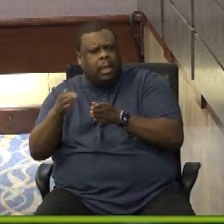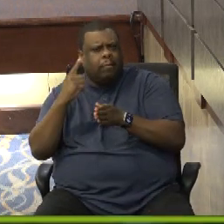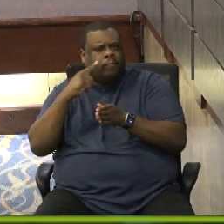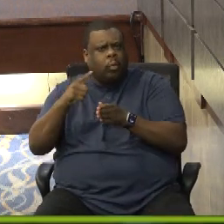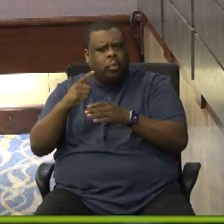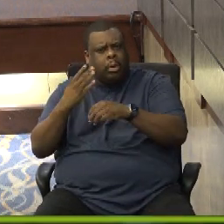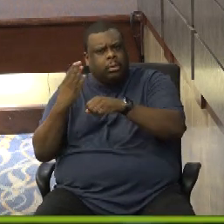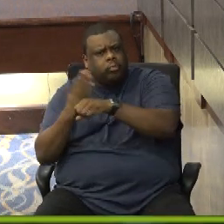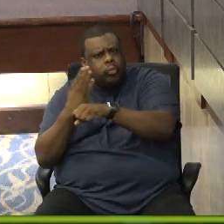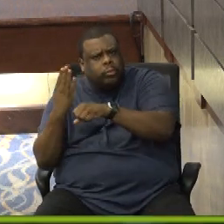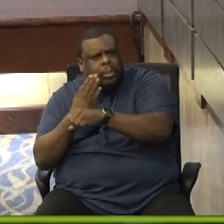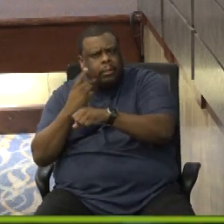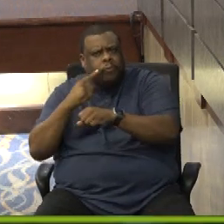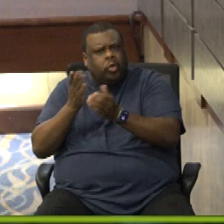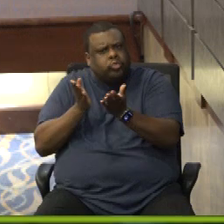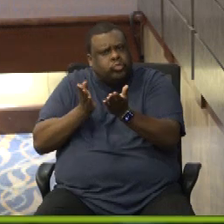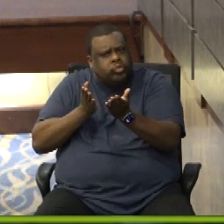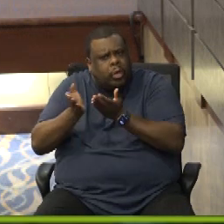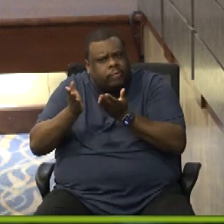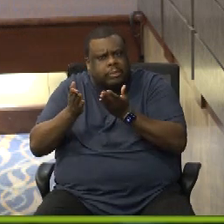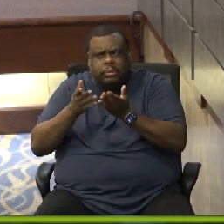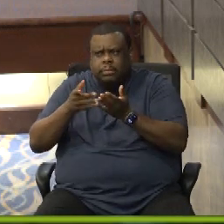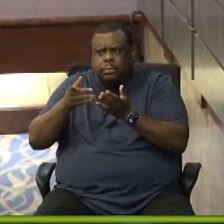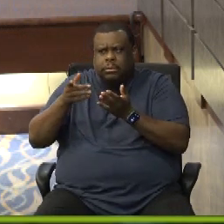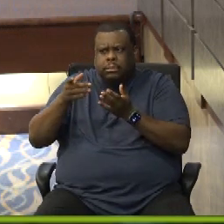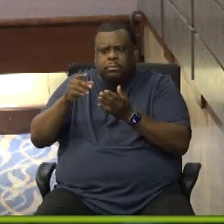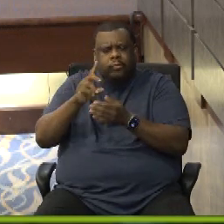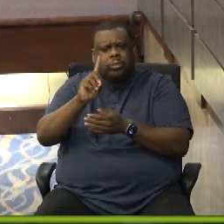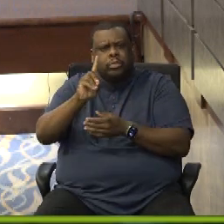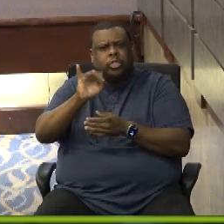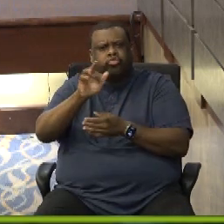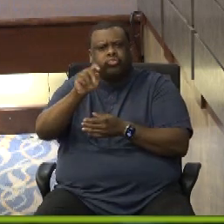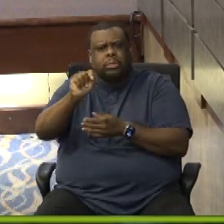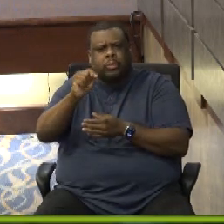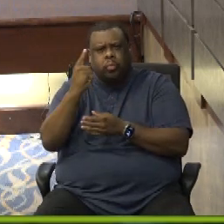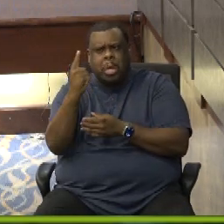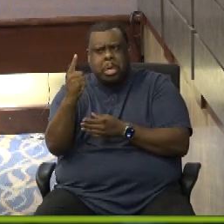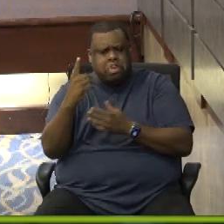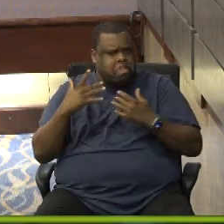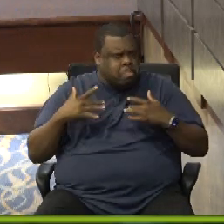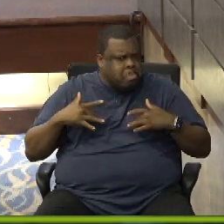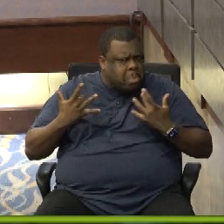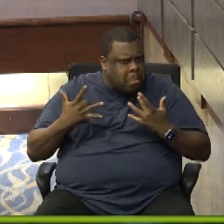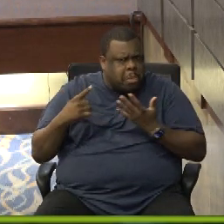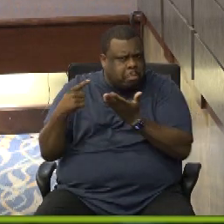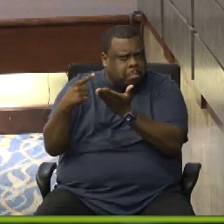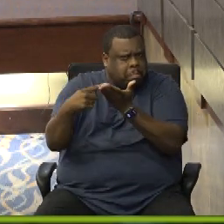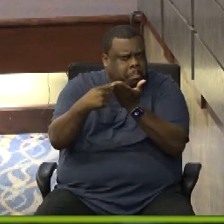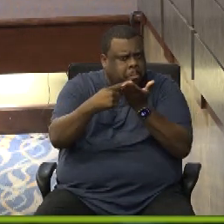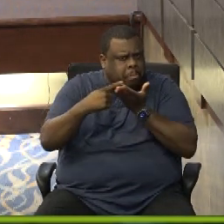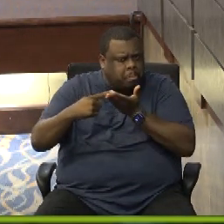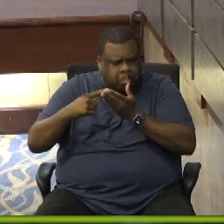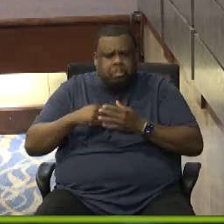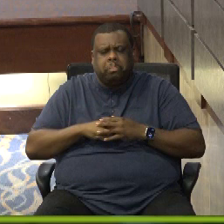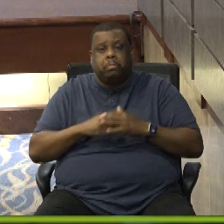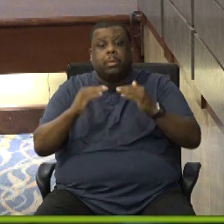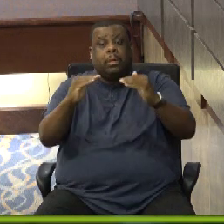improvement and services in Waco Public Improvement District 1. We have a total of